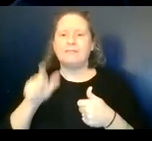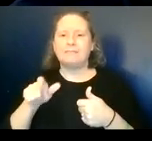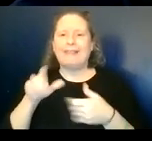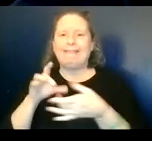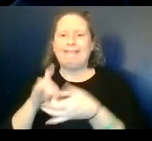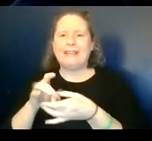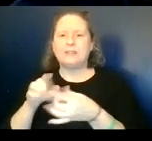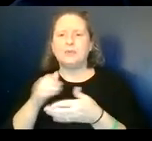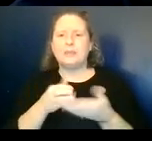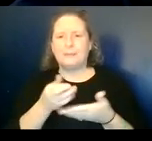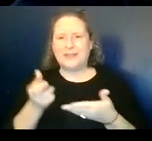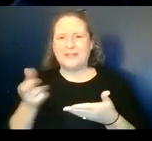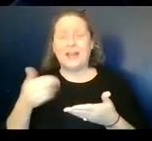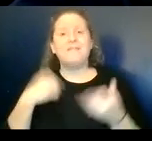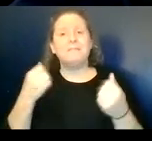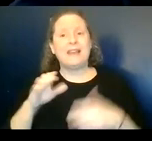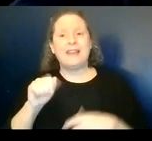a lot of allies here today too.